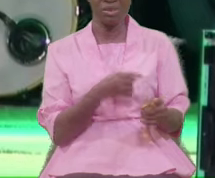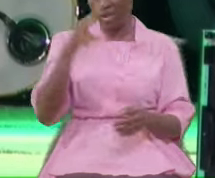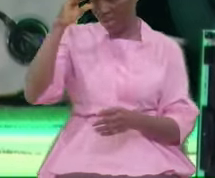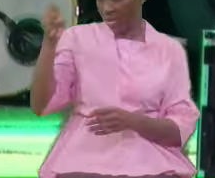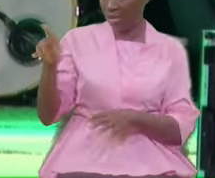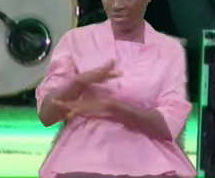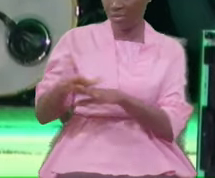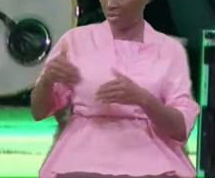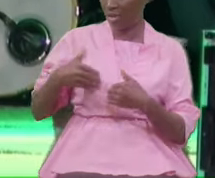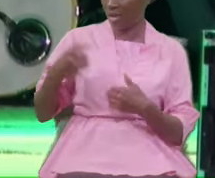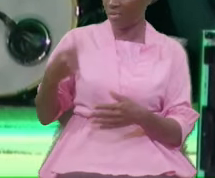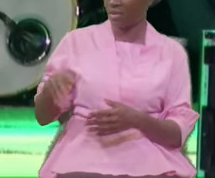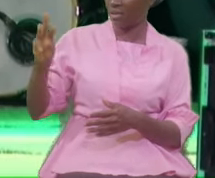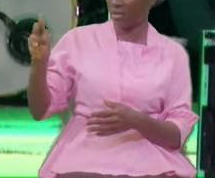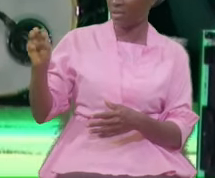he comes